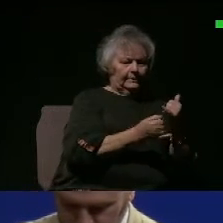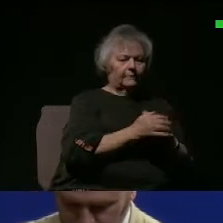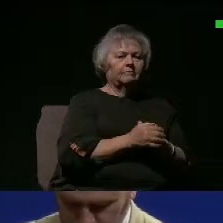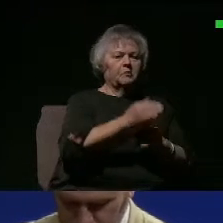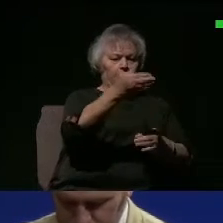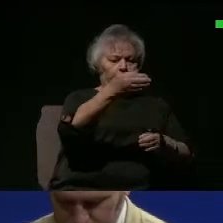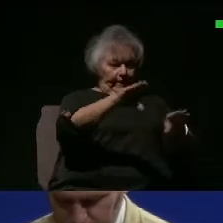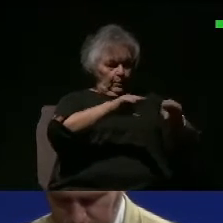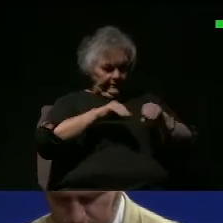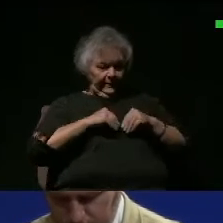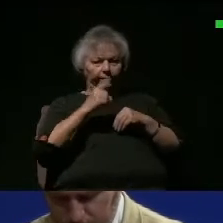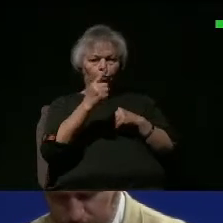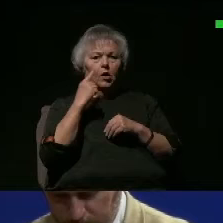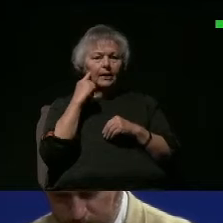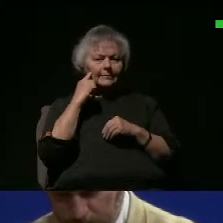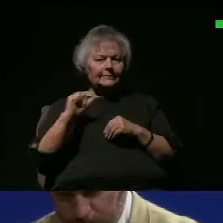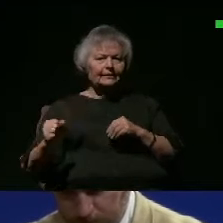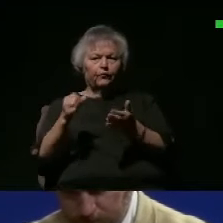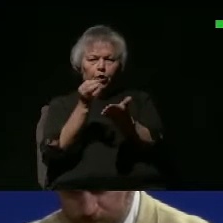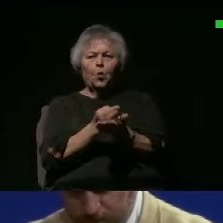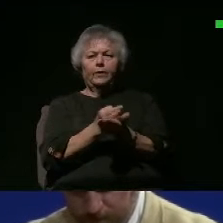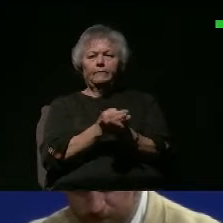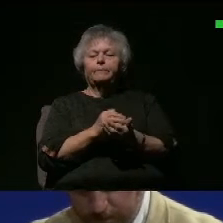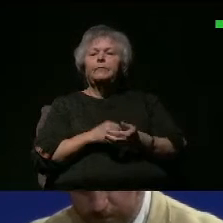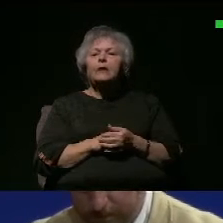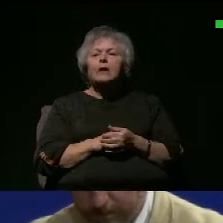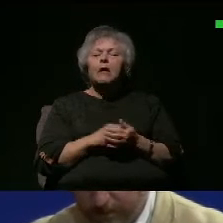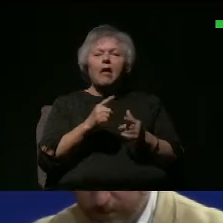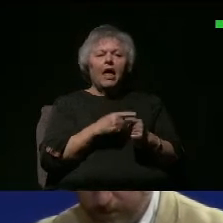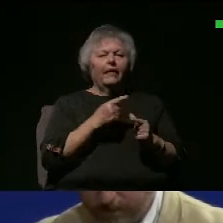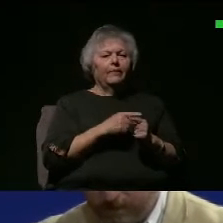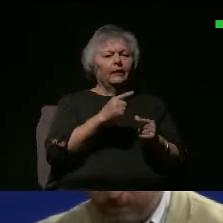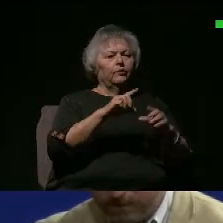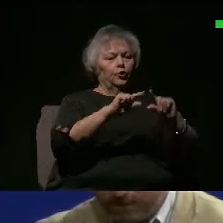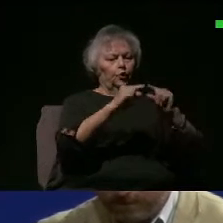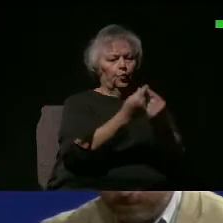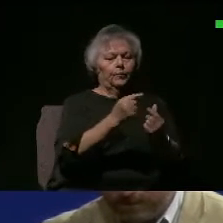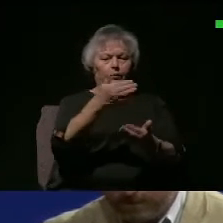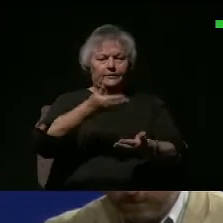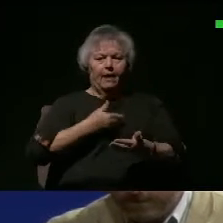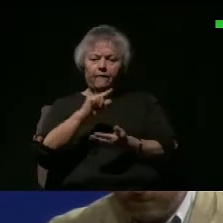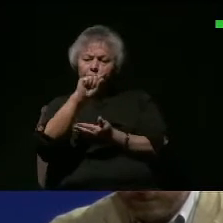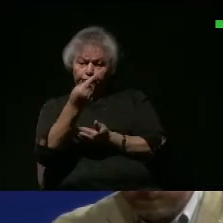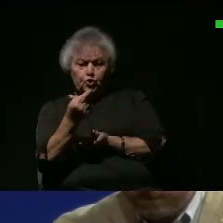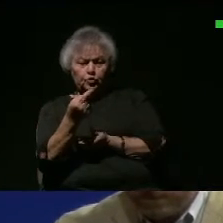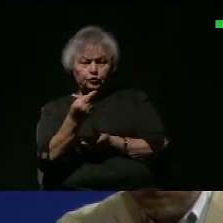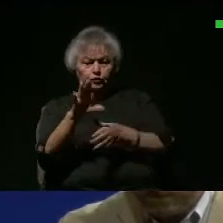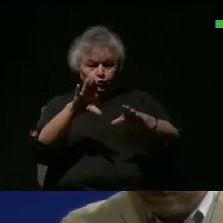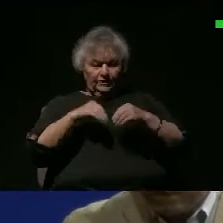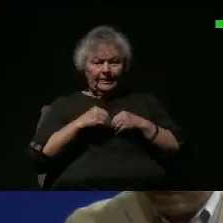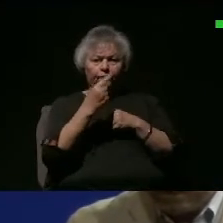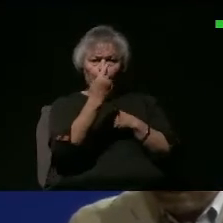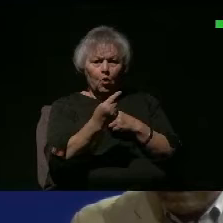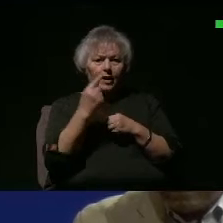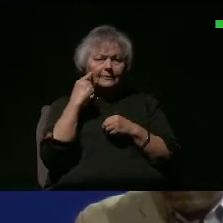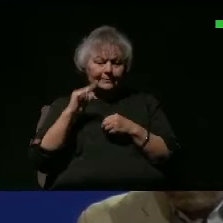hour came, they thought that they would receive more, but each of them also received a denarius. And when they received it, they grumbled